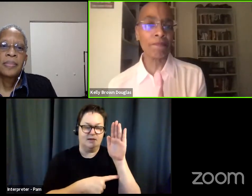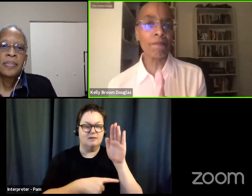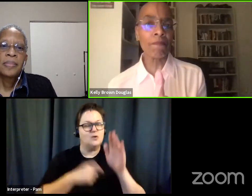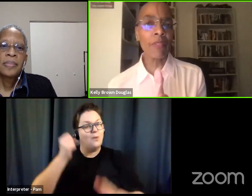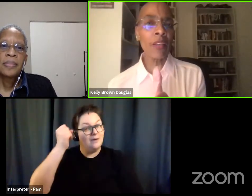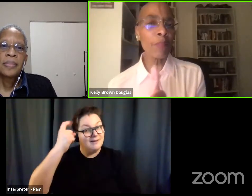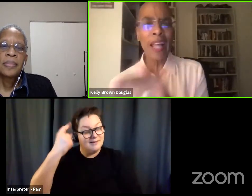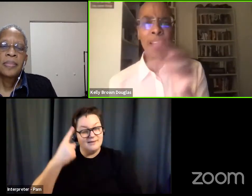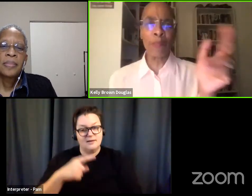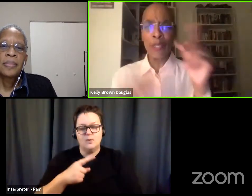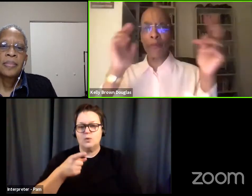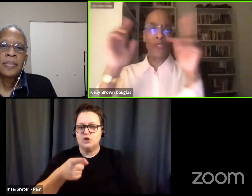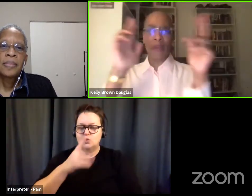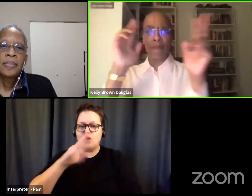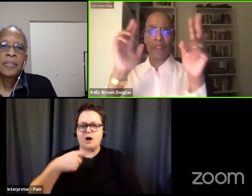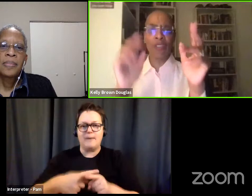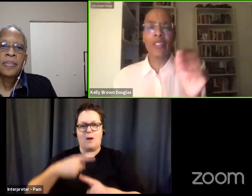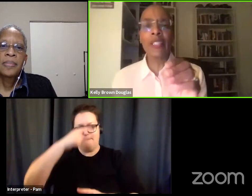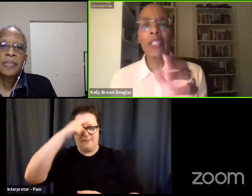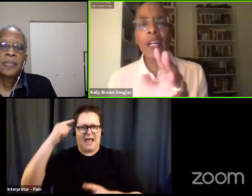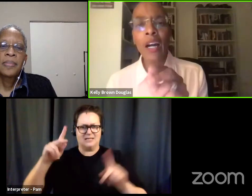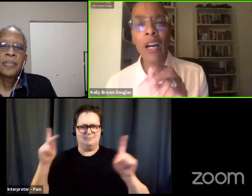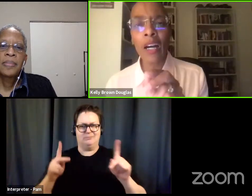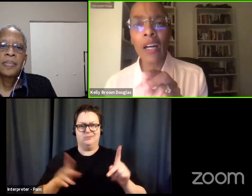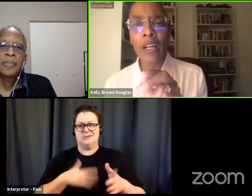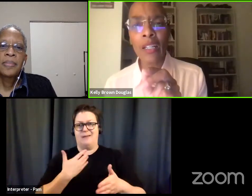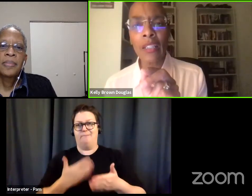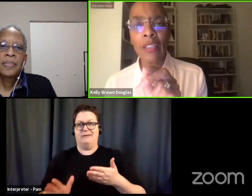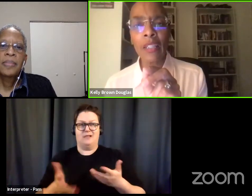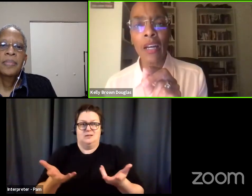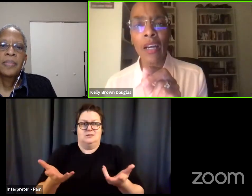about Black people's ambivalence